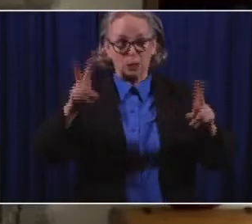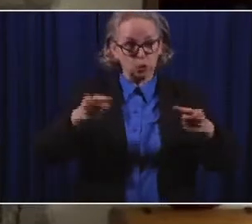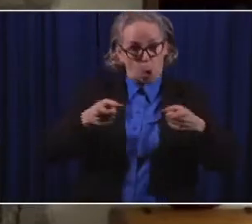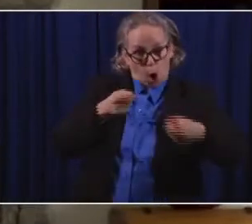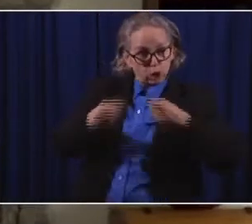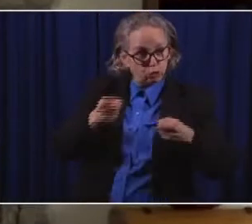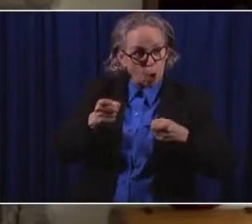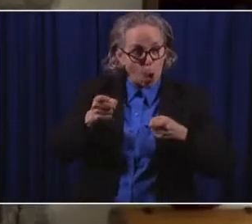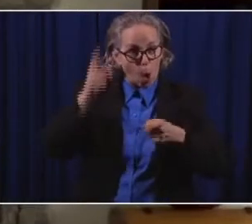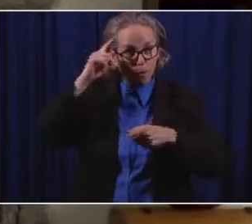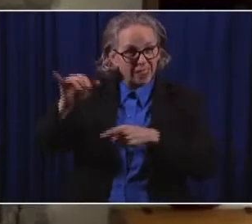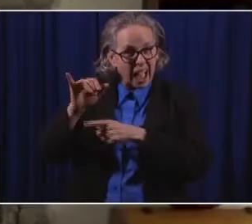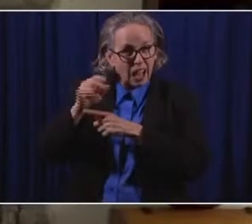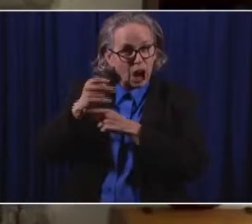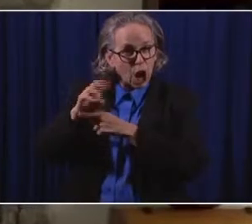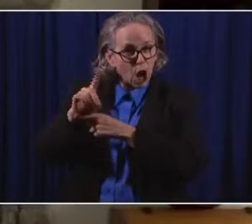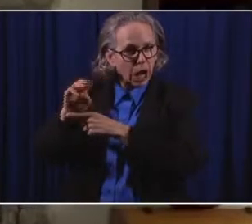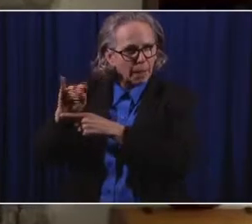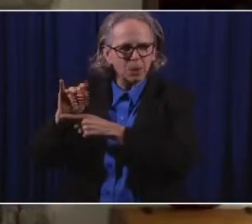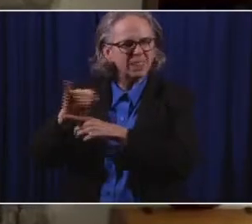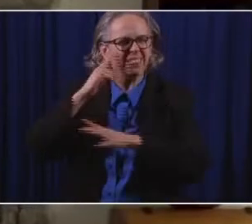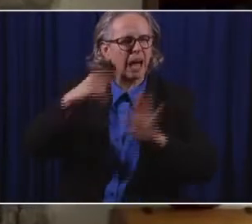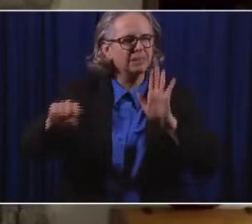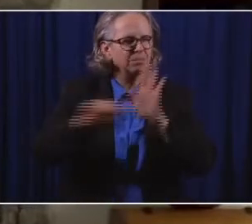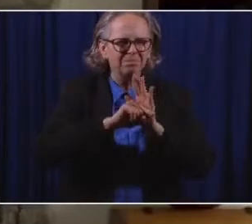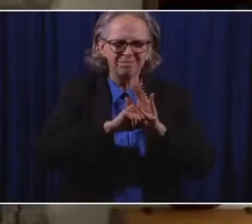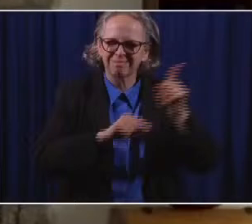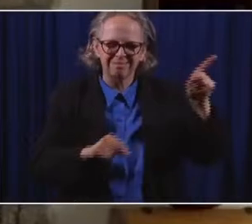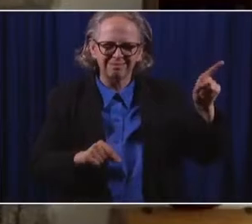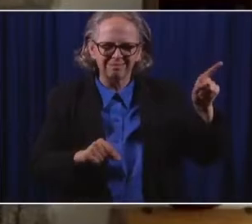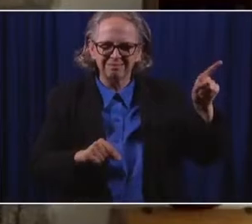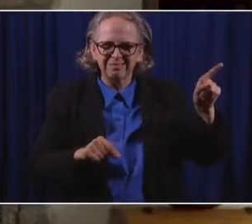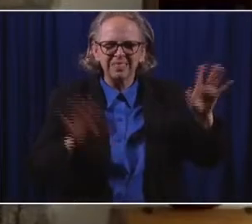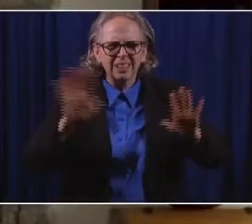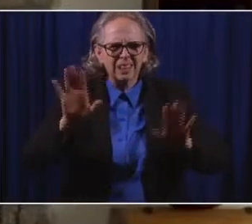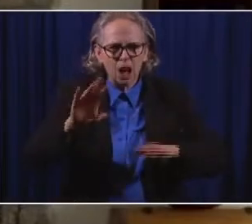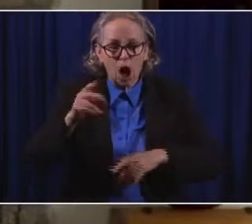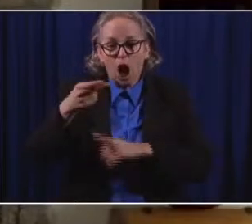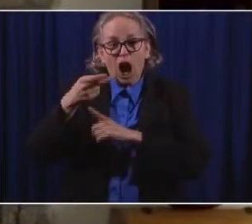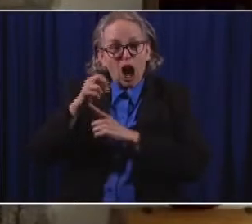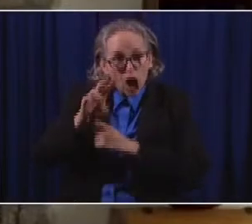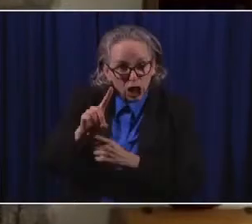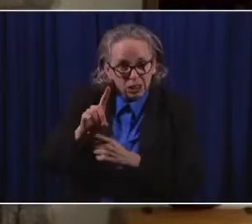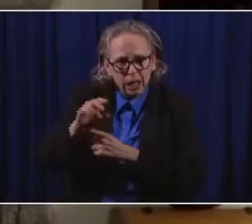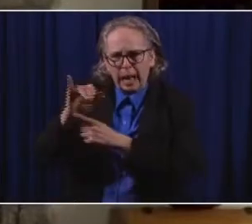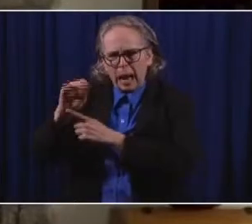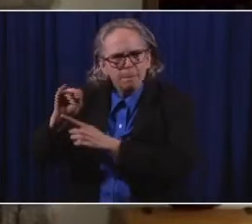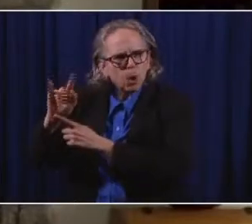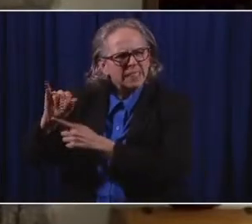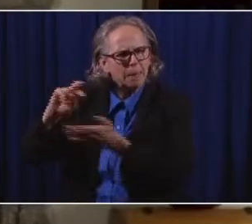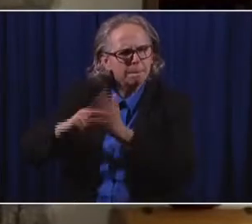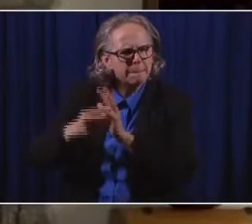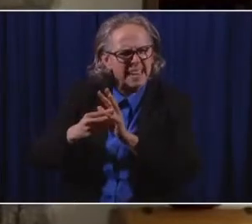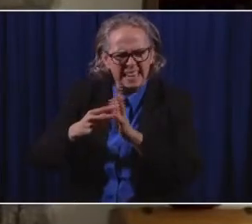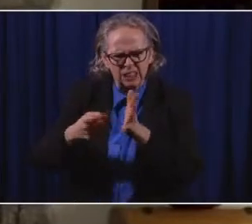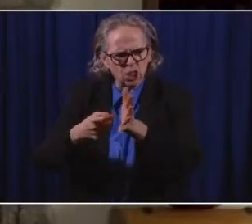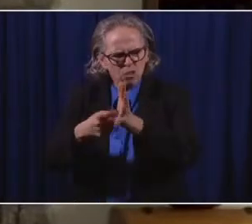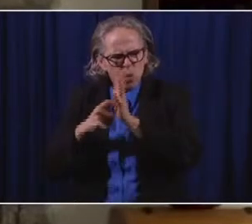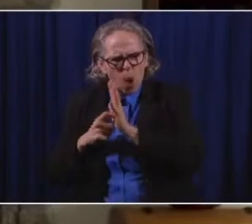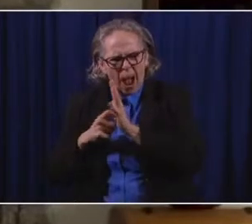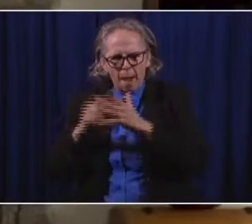mean, I've heard numbers from 60 to 70, 75% that you would need to get the herd immunity. Again, I'm not the